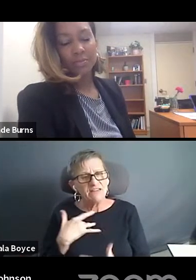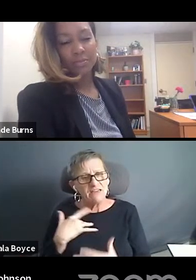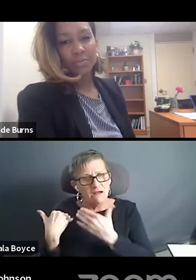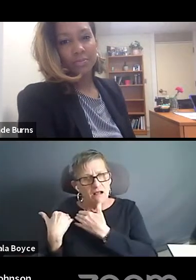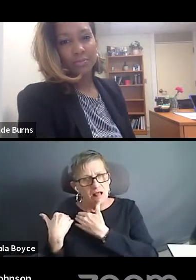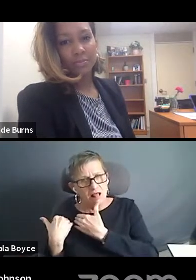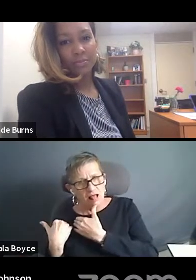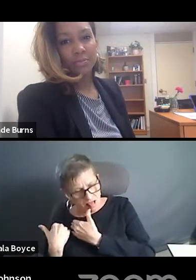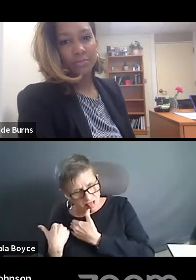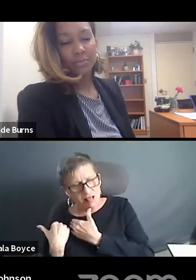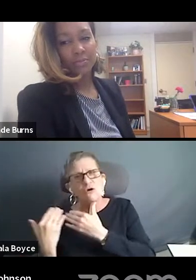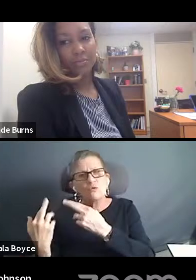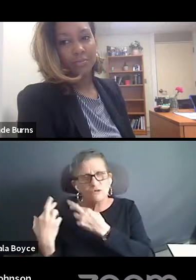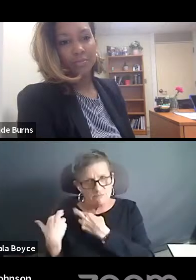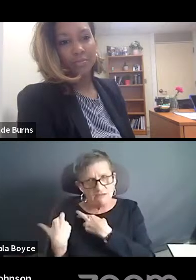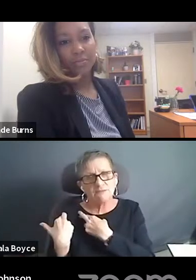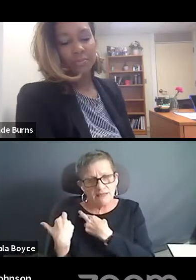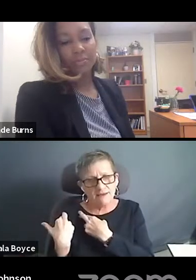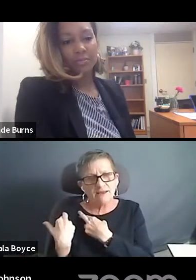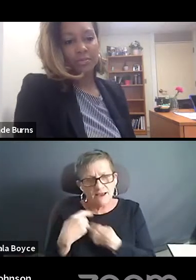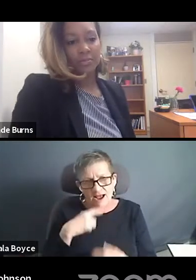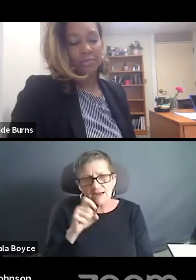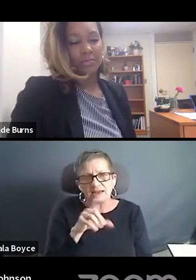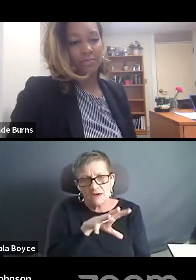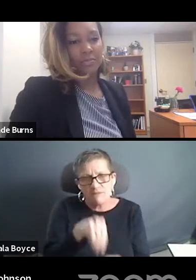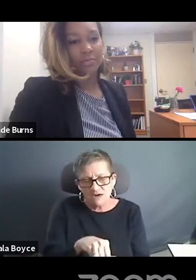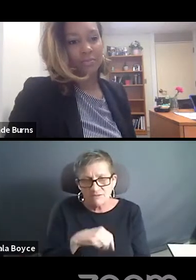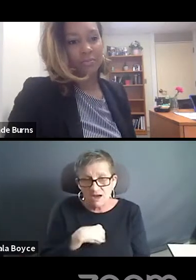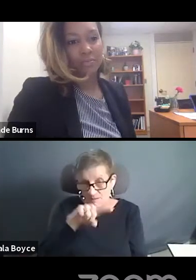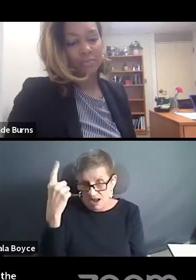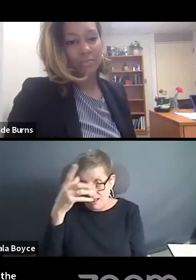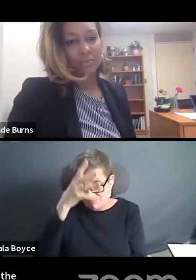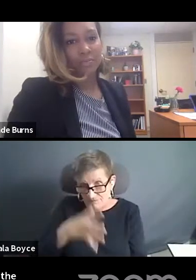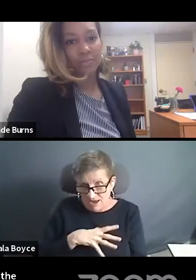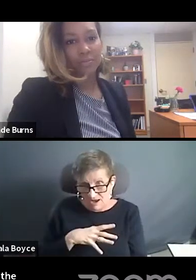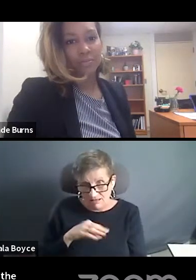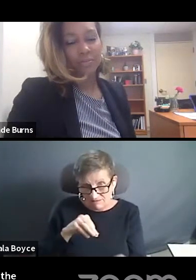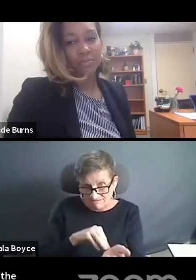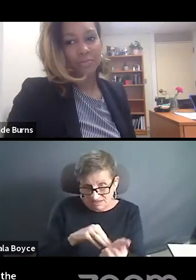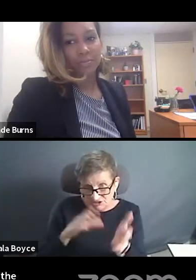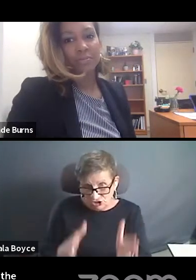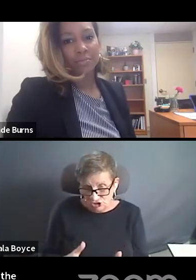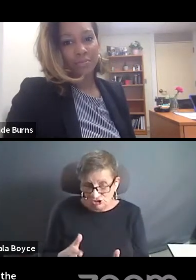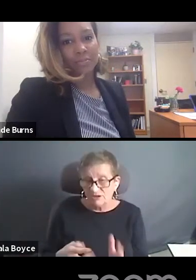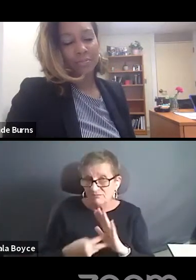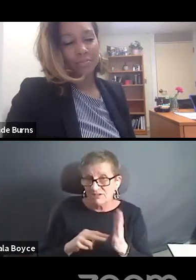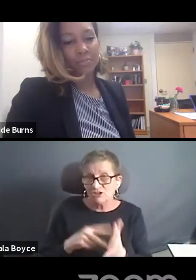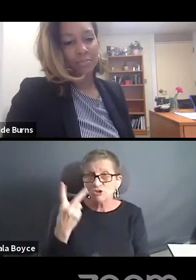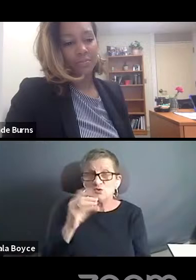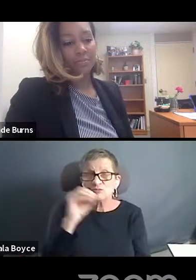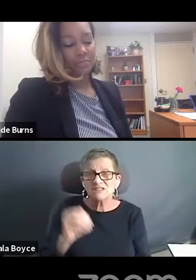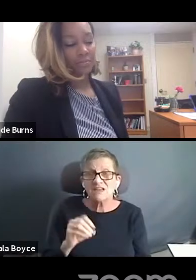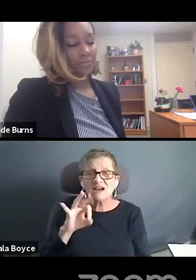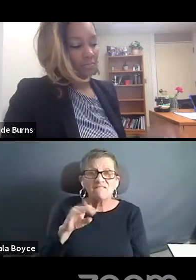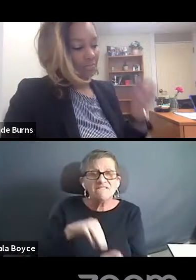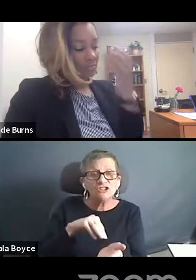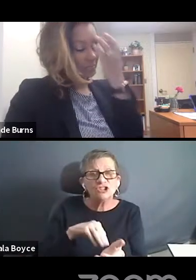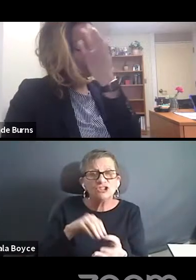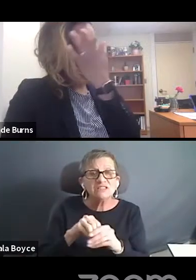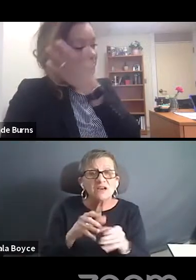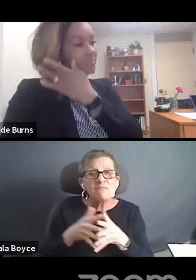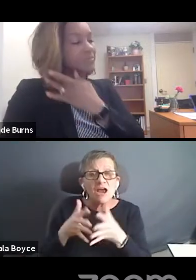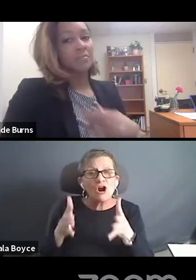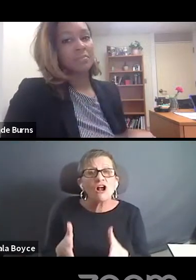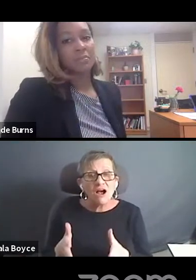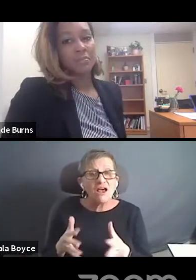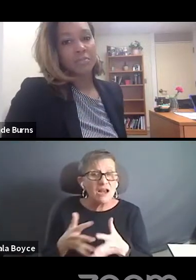to participate. You know, I'm a Black male physician, of which 2% of the physicians in America are,